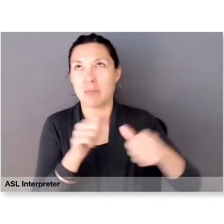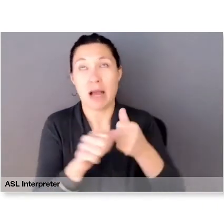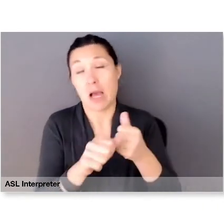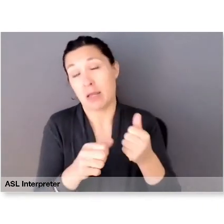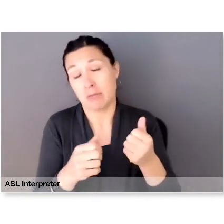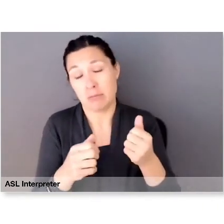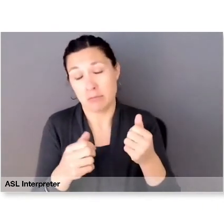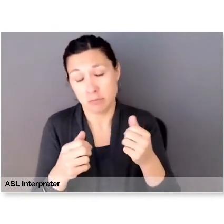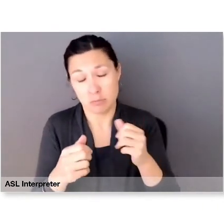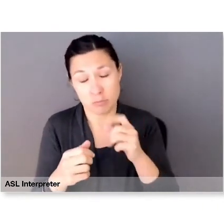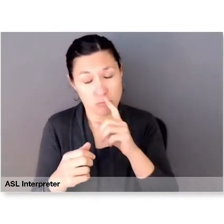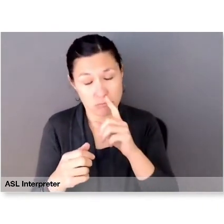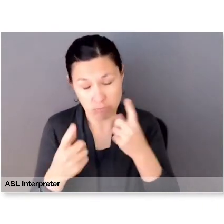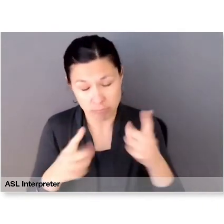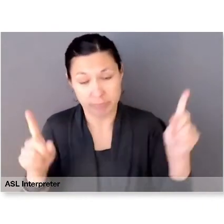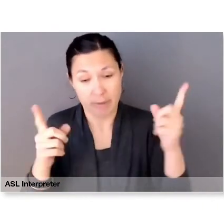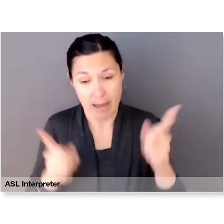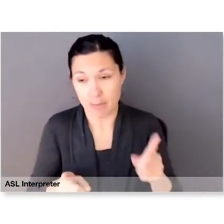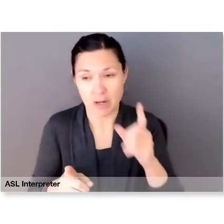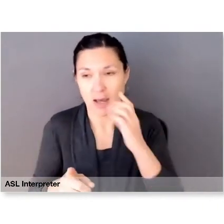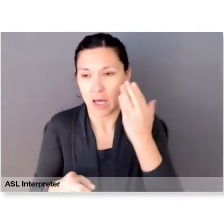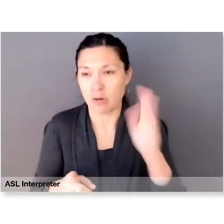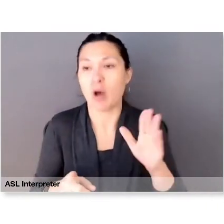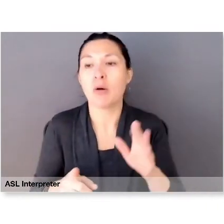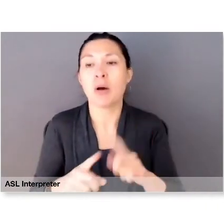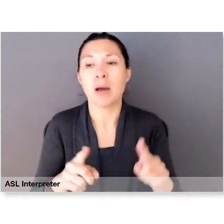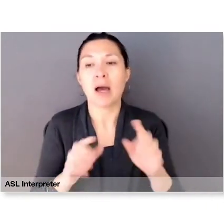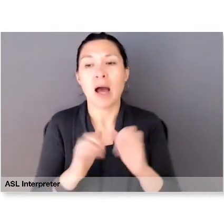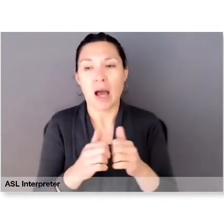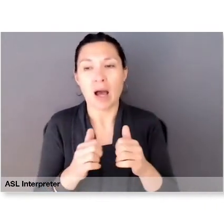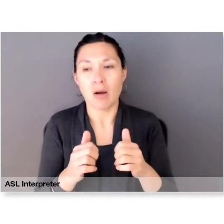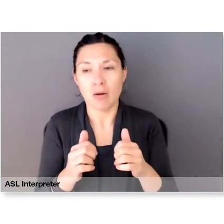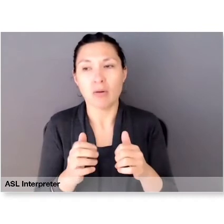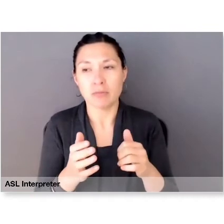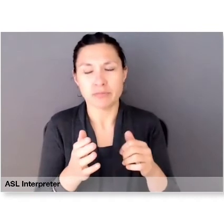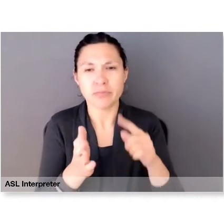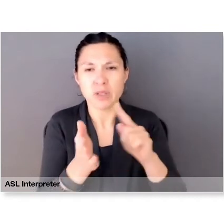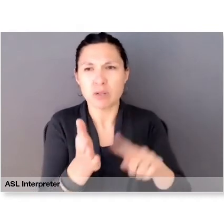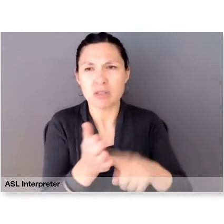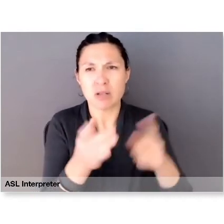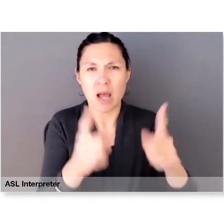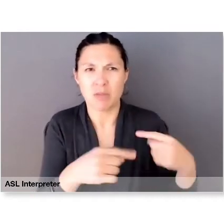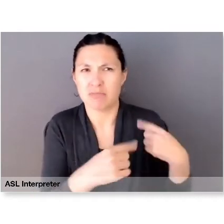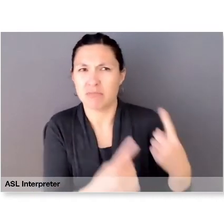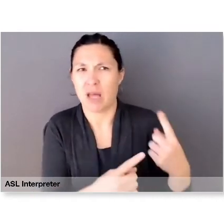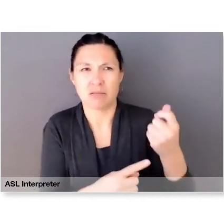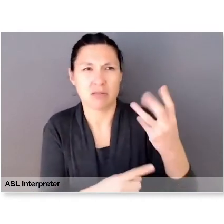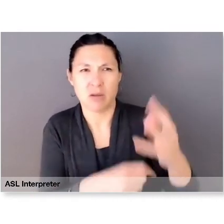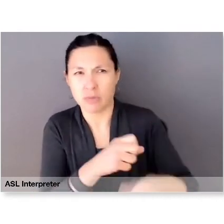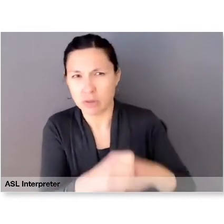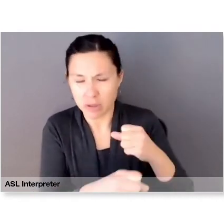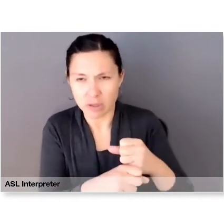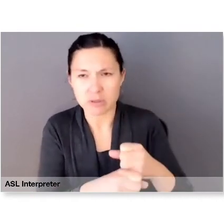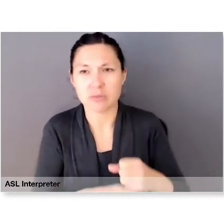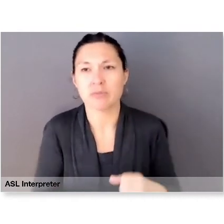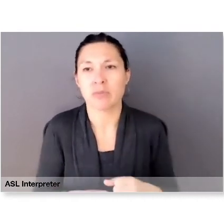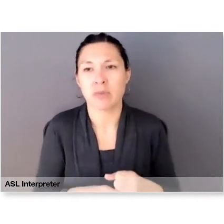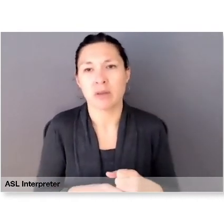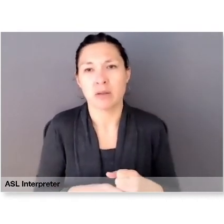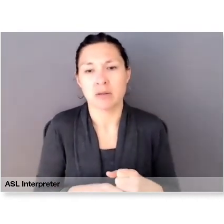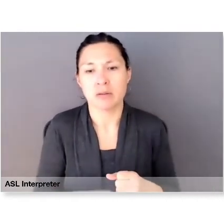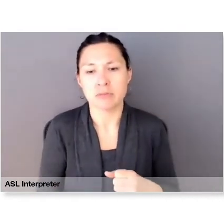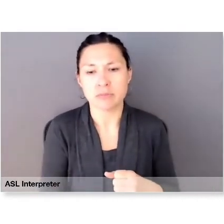promising in the way research has been going over the past several years is, you know, the really rapidly widening scope